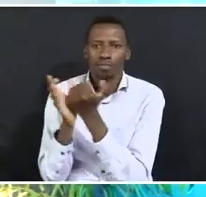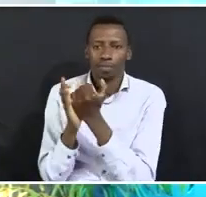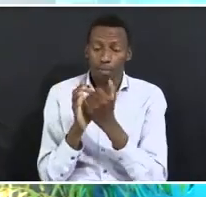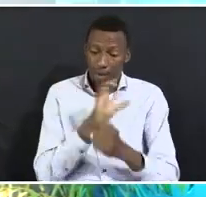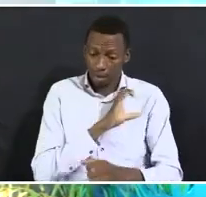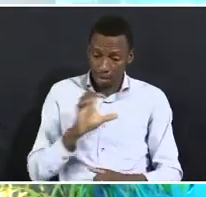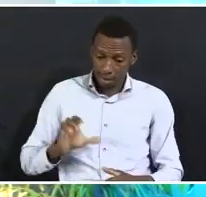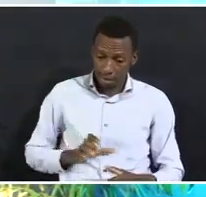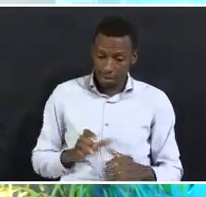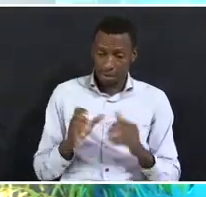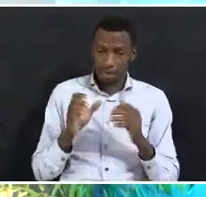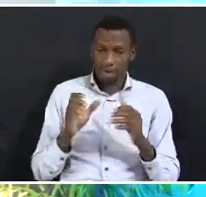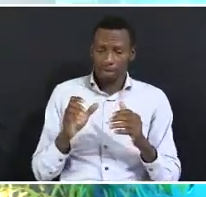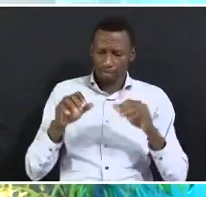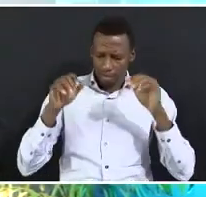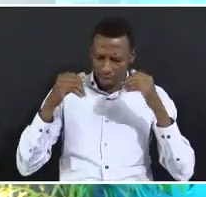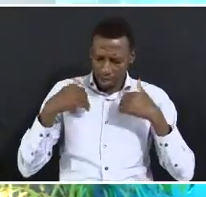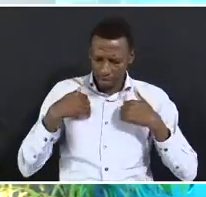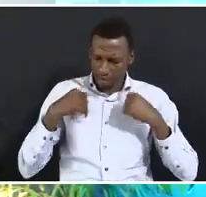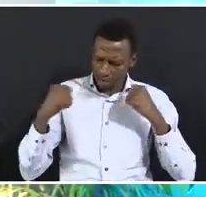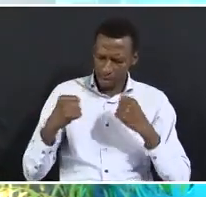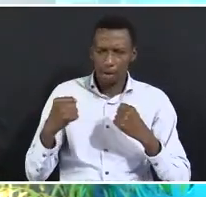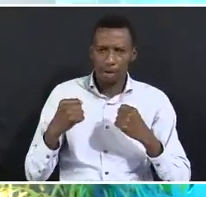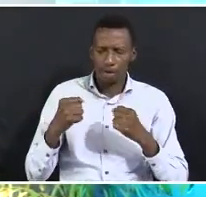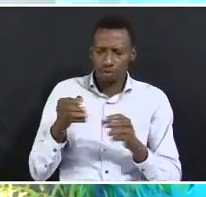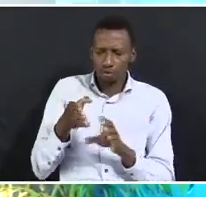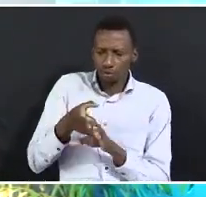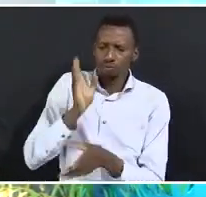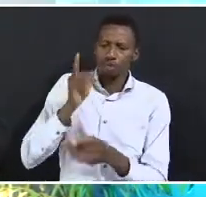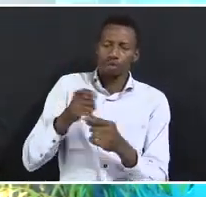to lift that cross to swing in the sky.